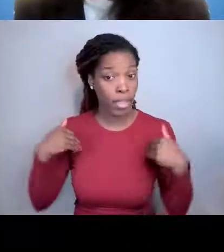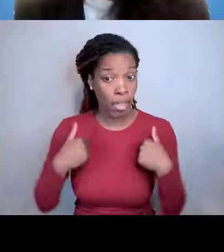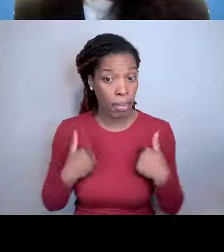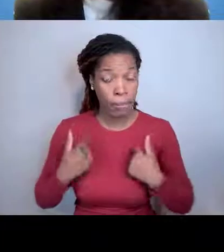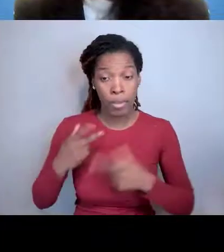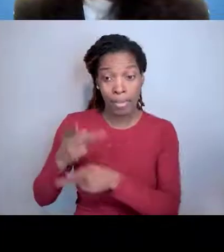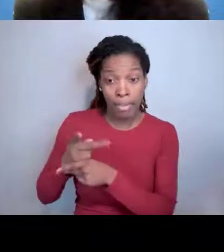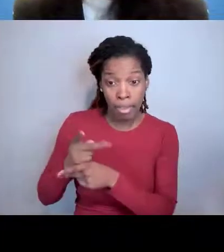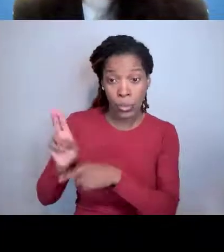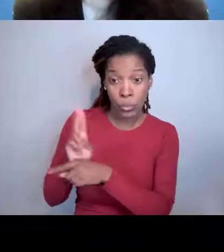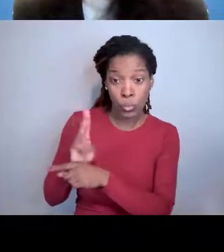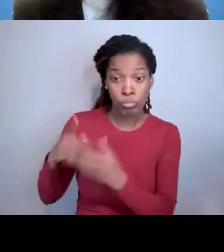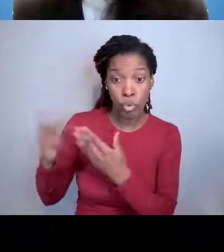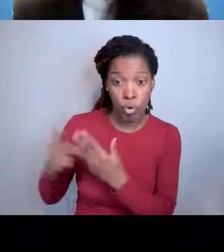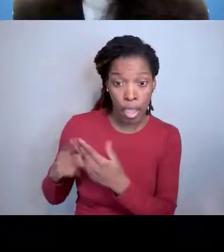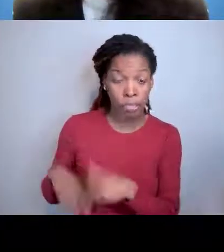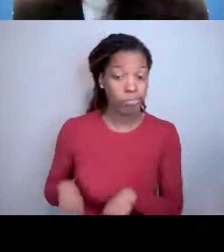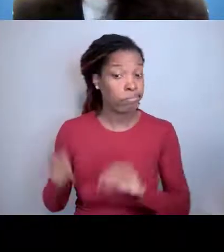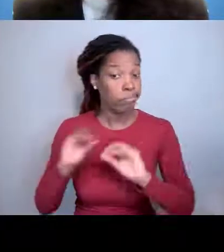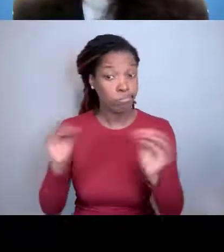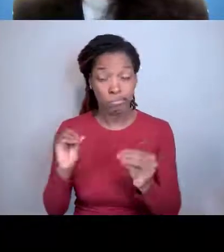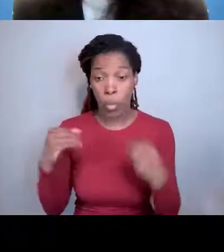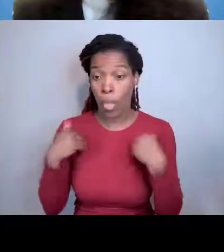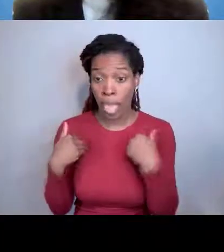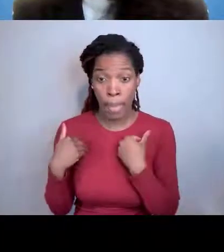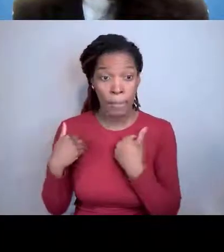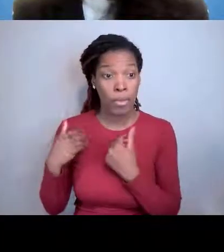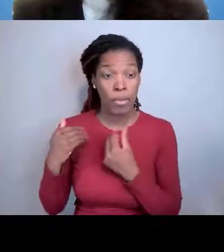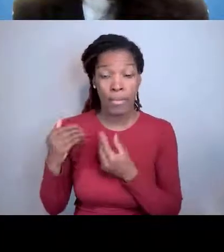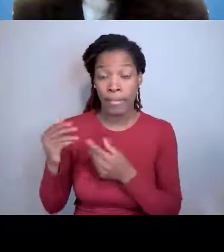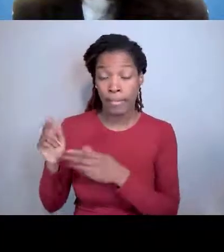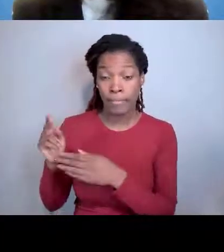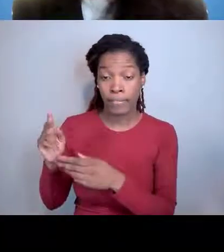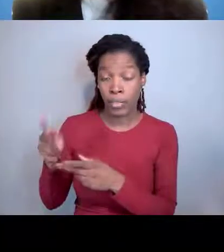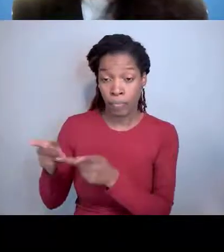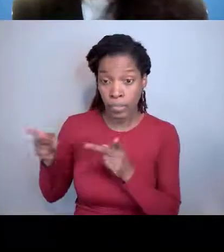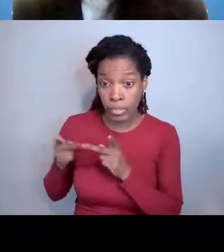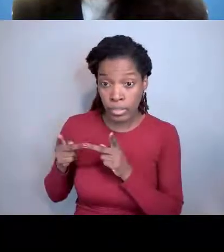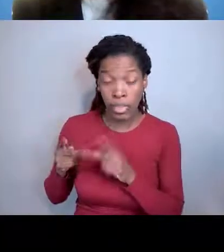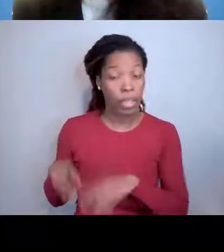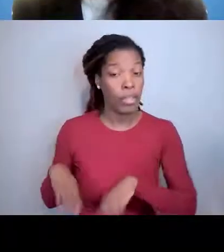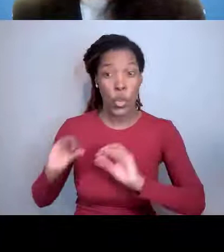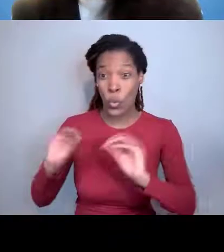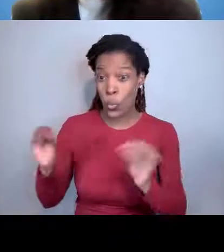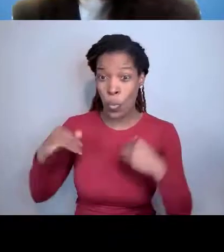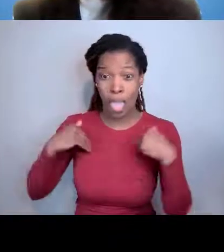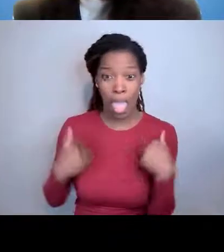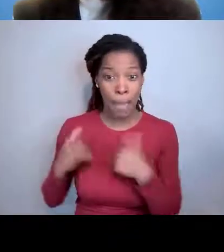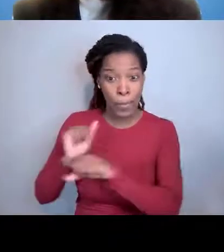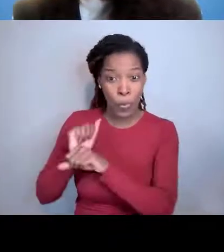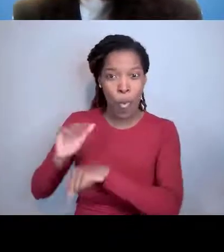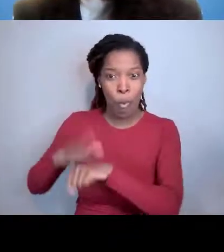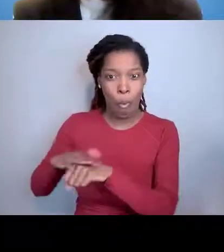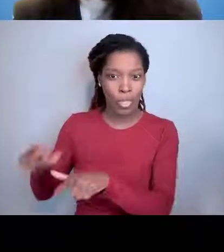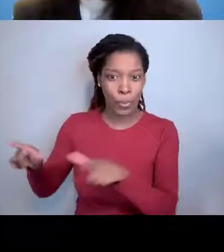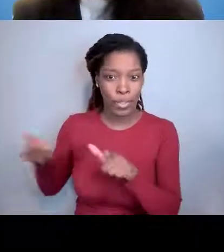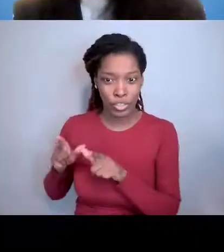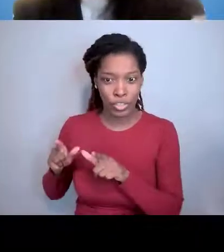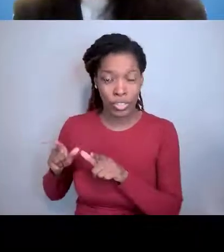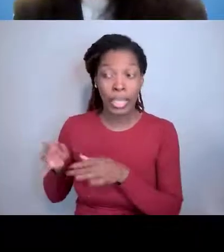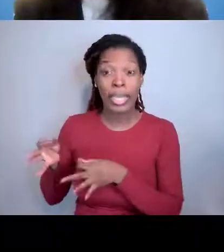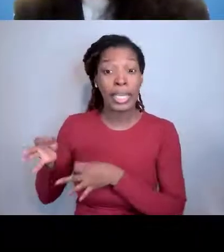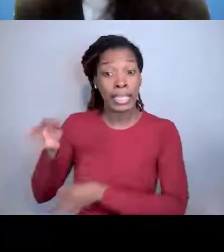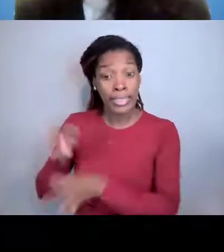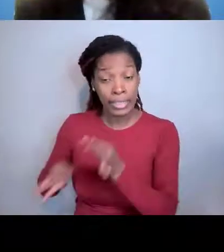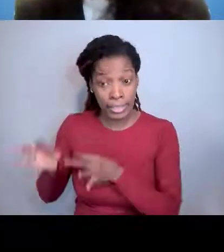animal facilities, and it does not conduct animal work on site. Instead, the animal work will be conducted at